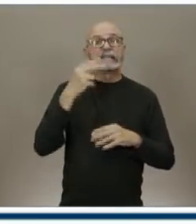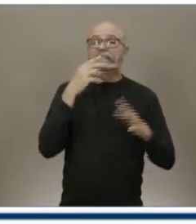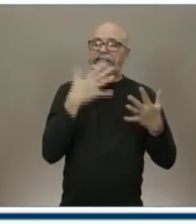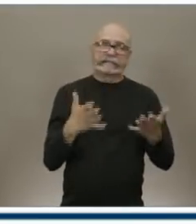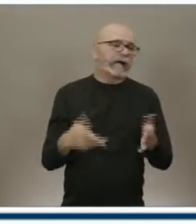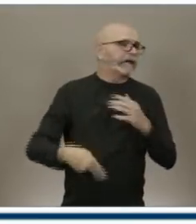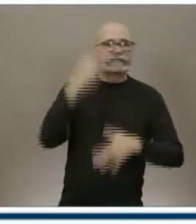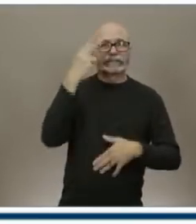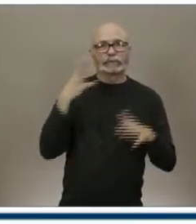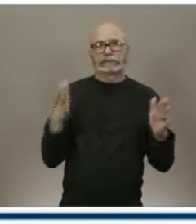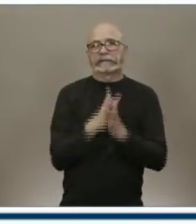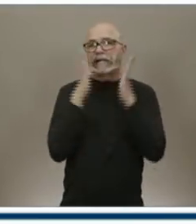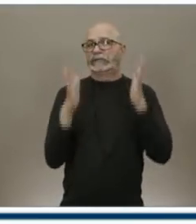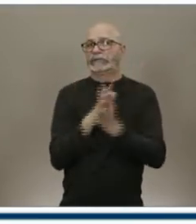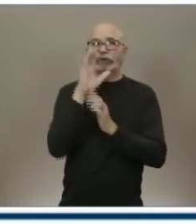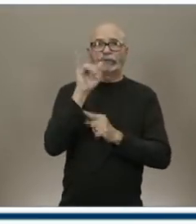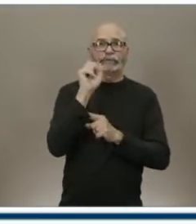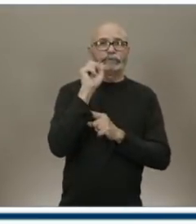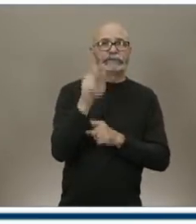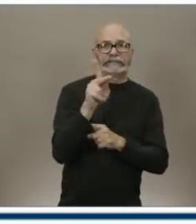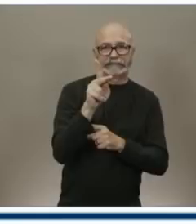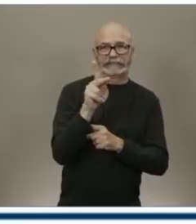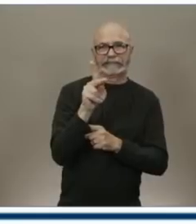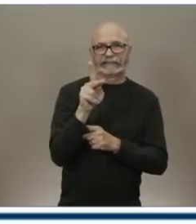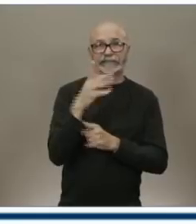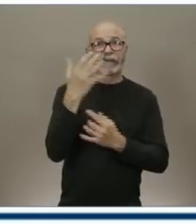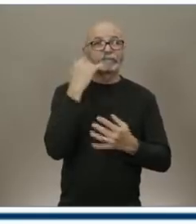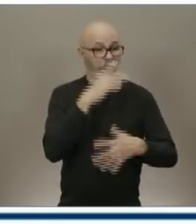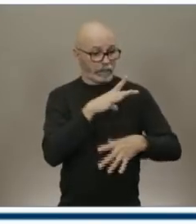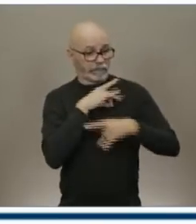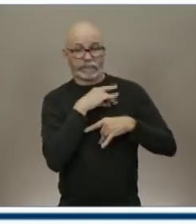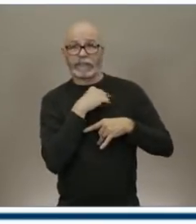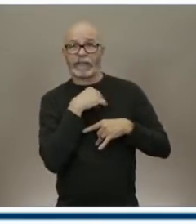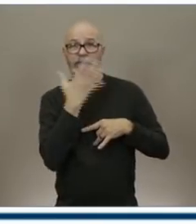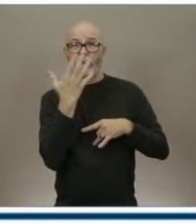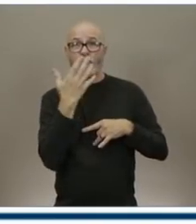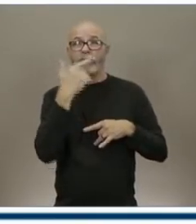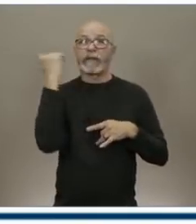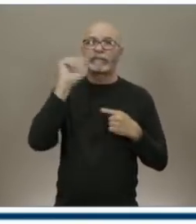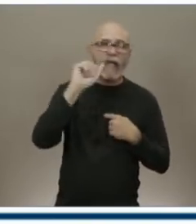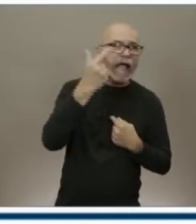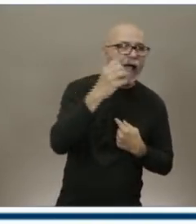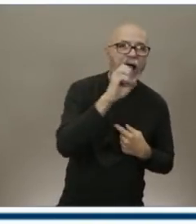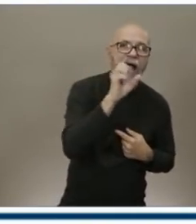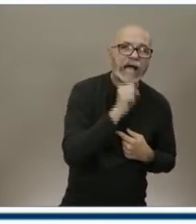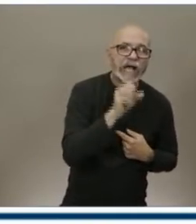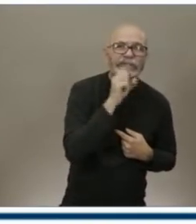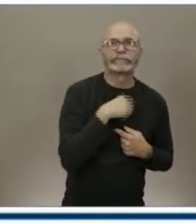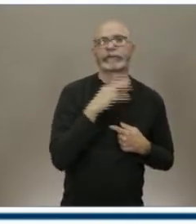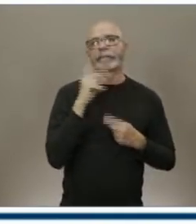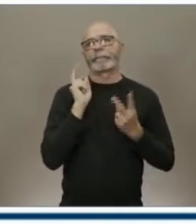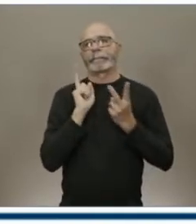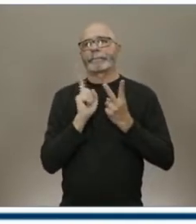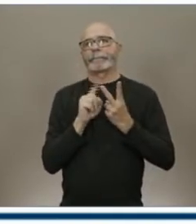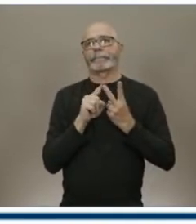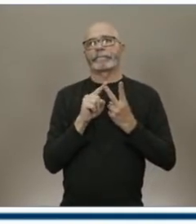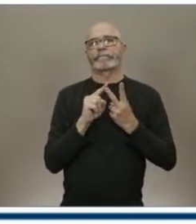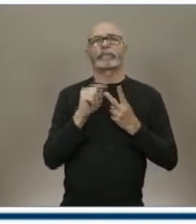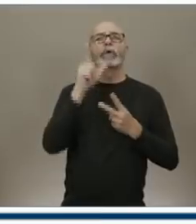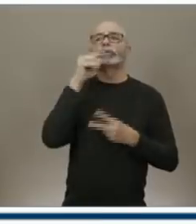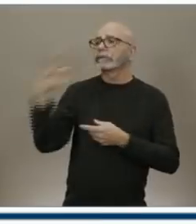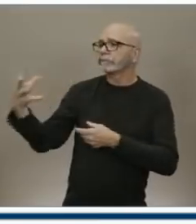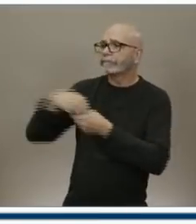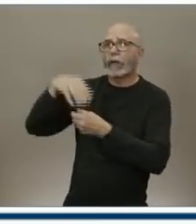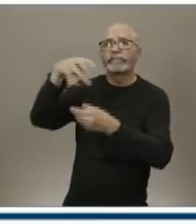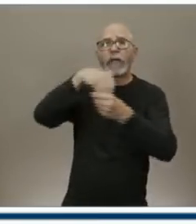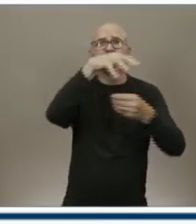severe COVID-19 because of their age, or they're critically important in assessing and treating COVID-19 patients. That is